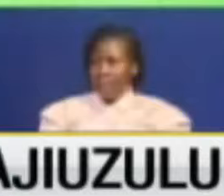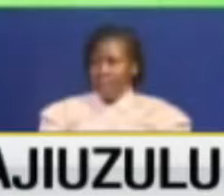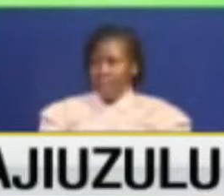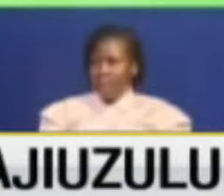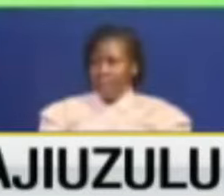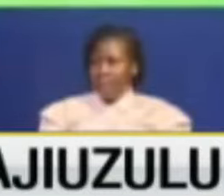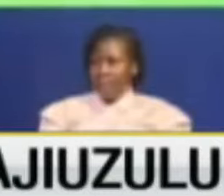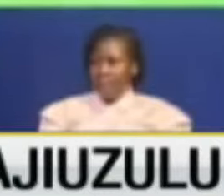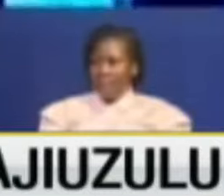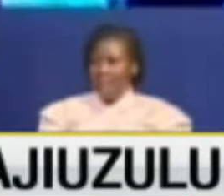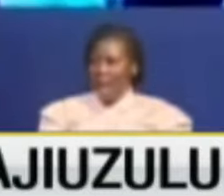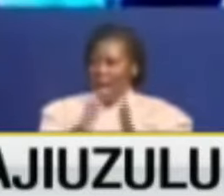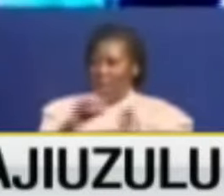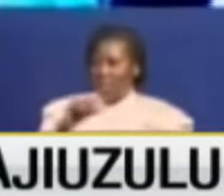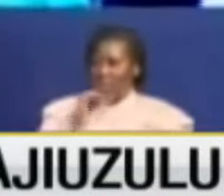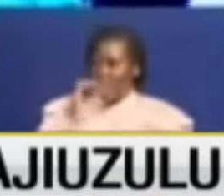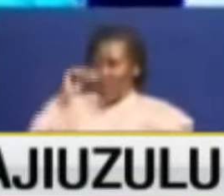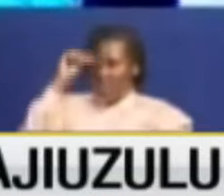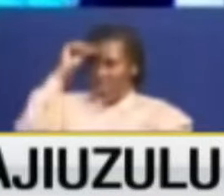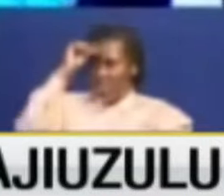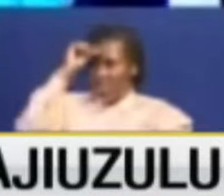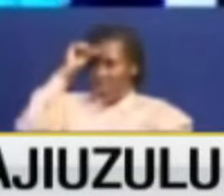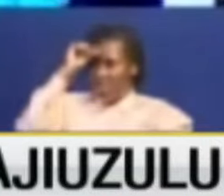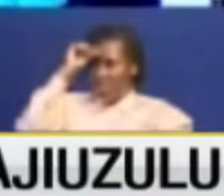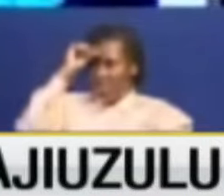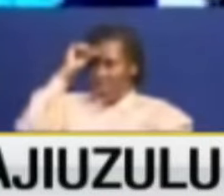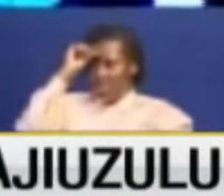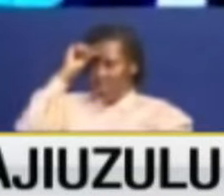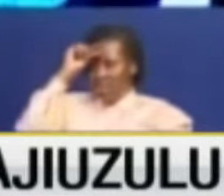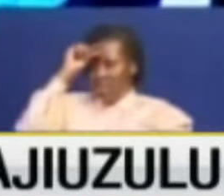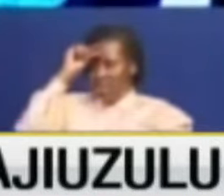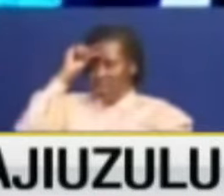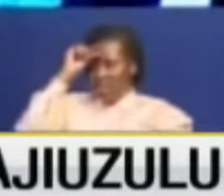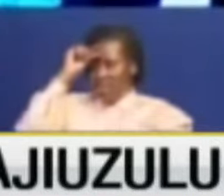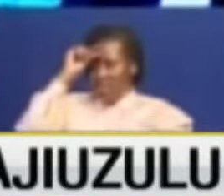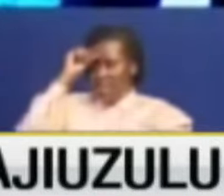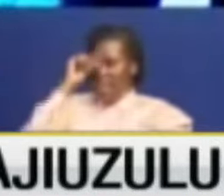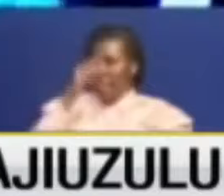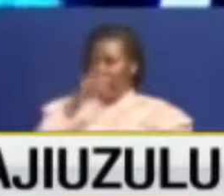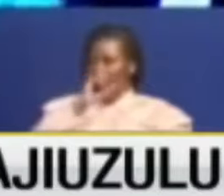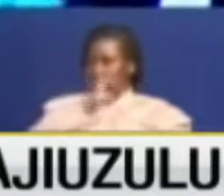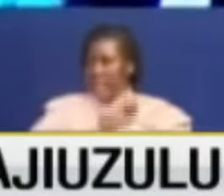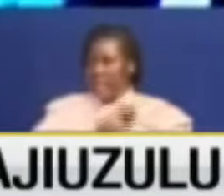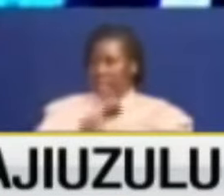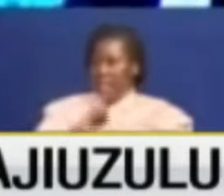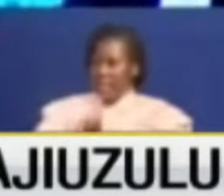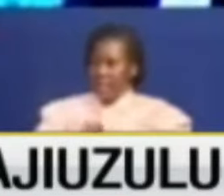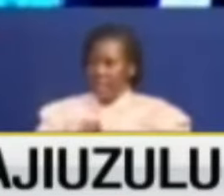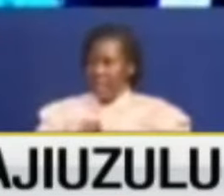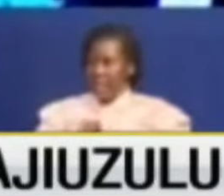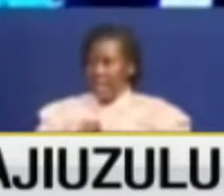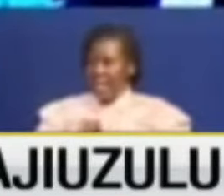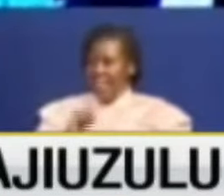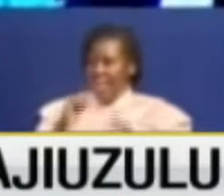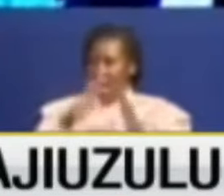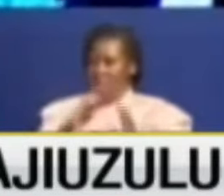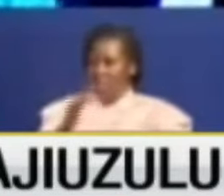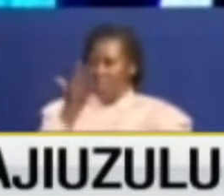That House of Greed. Greed. Called the Senate. The Senate. A House of